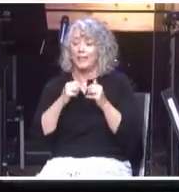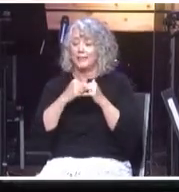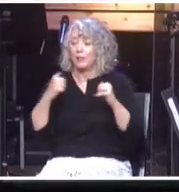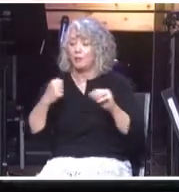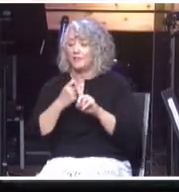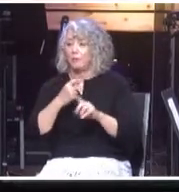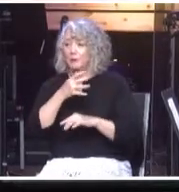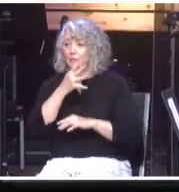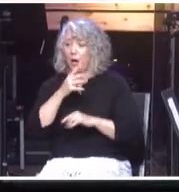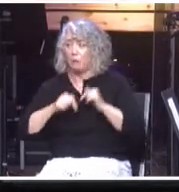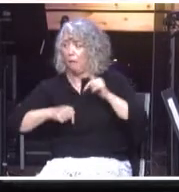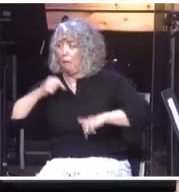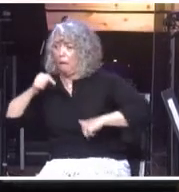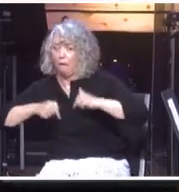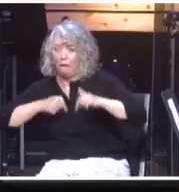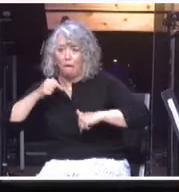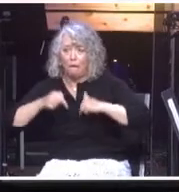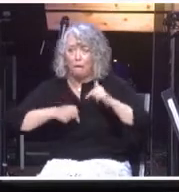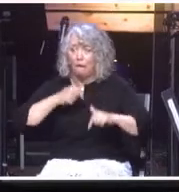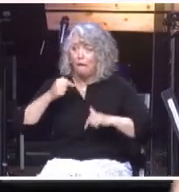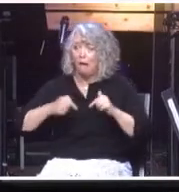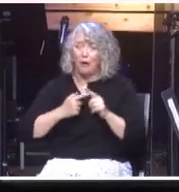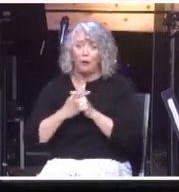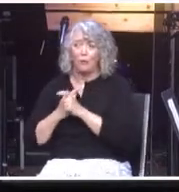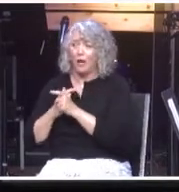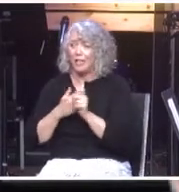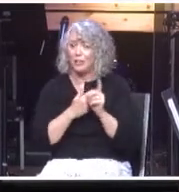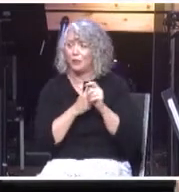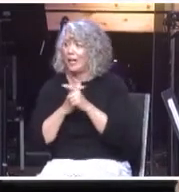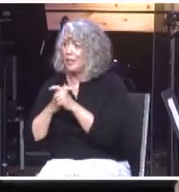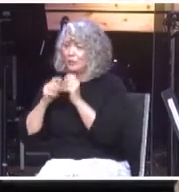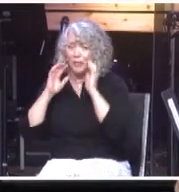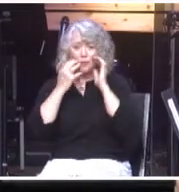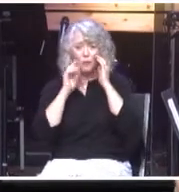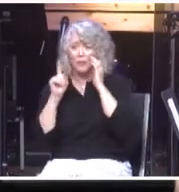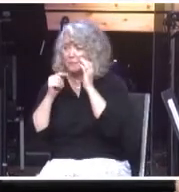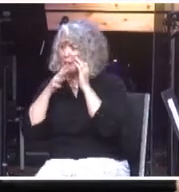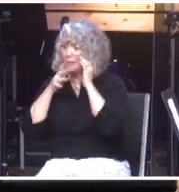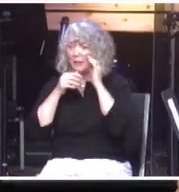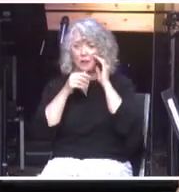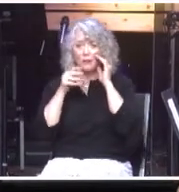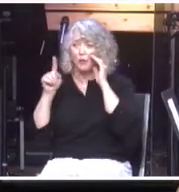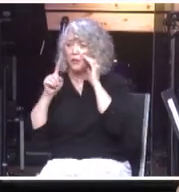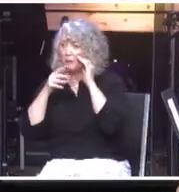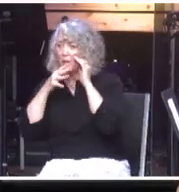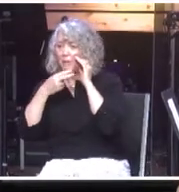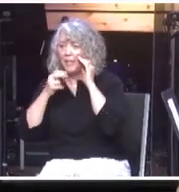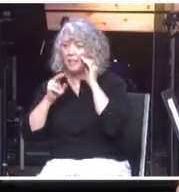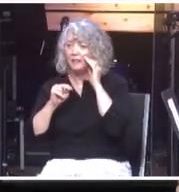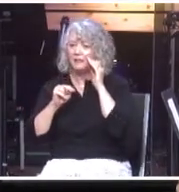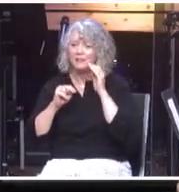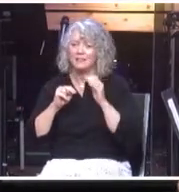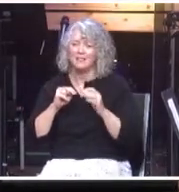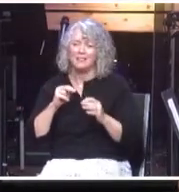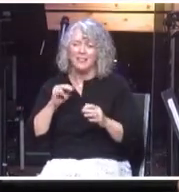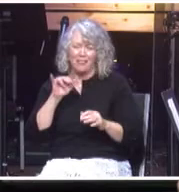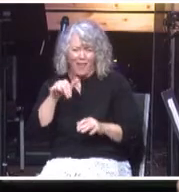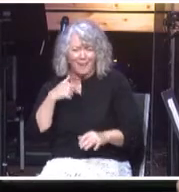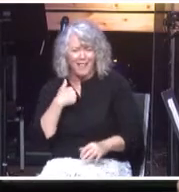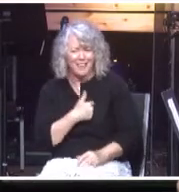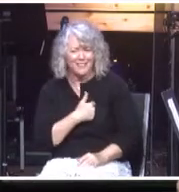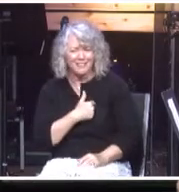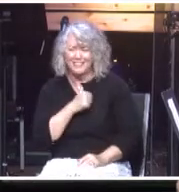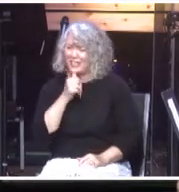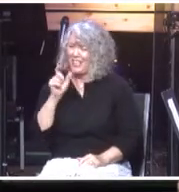mother, find ourselves running to and fro, confused and forlorn. But that